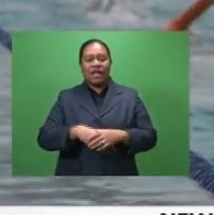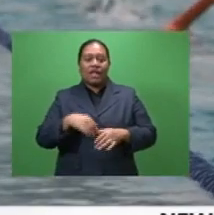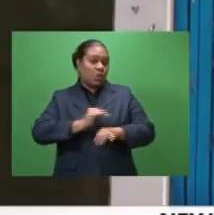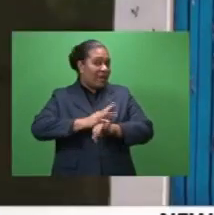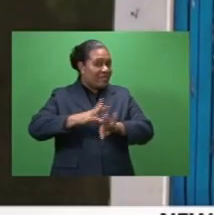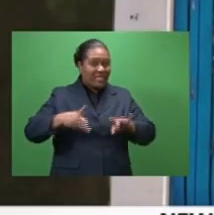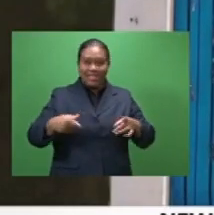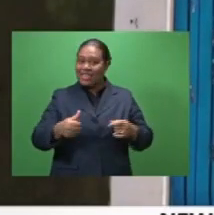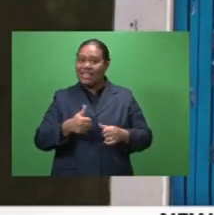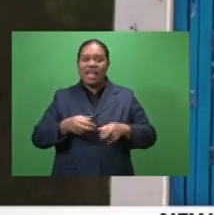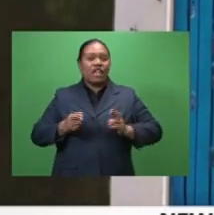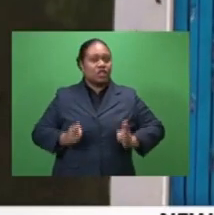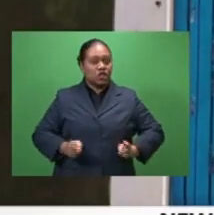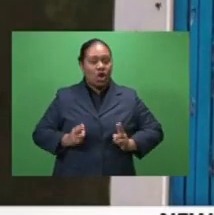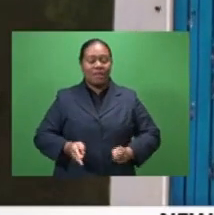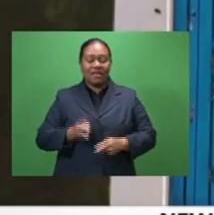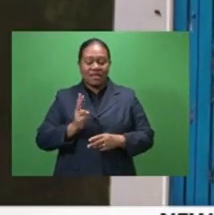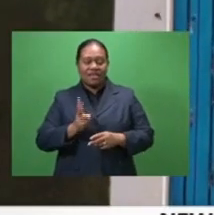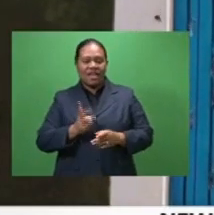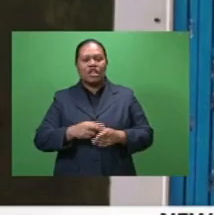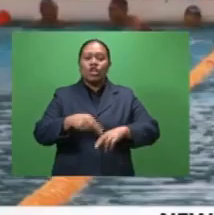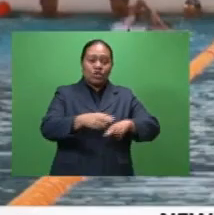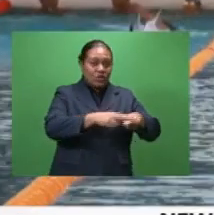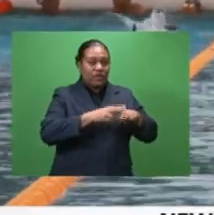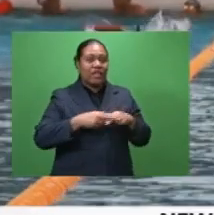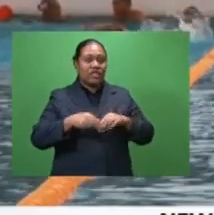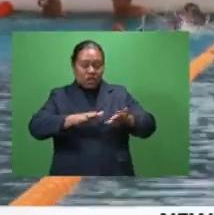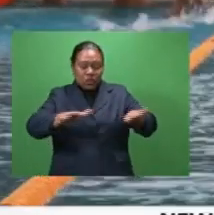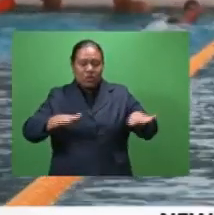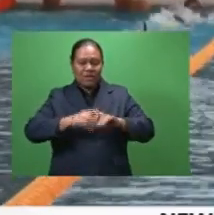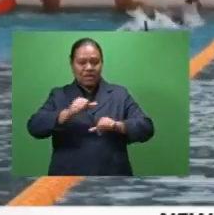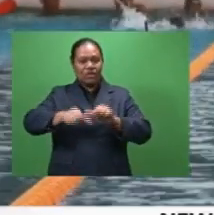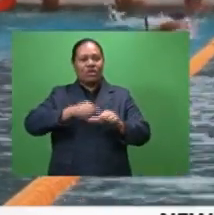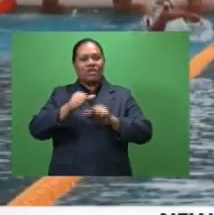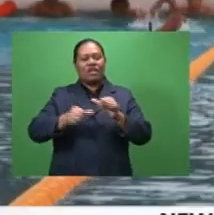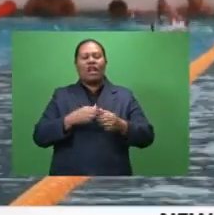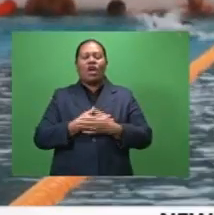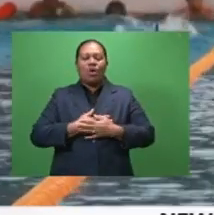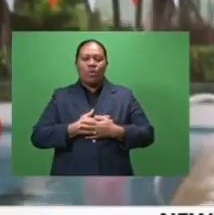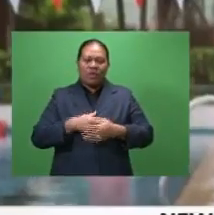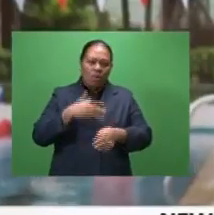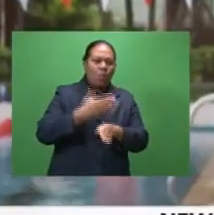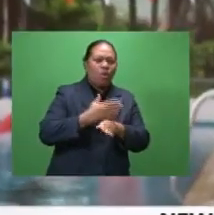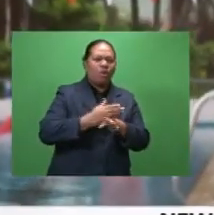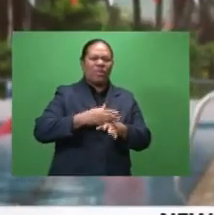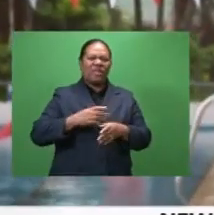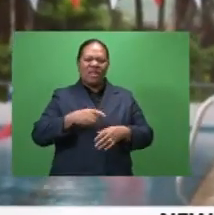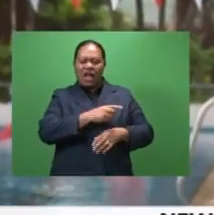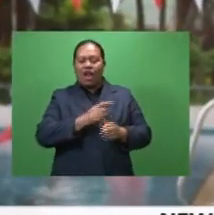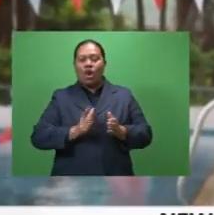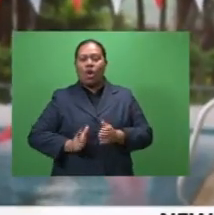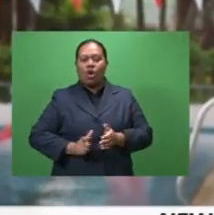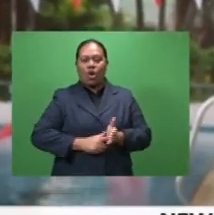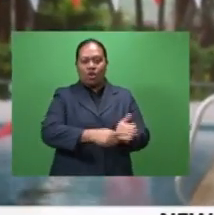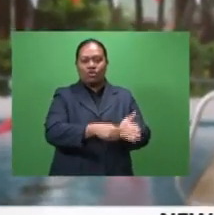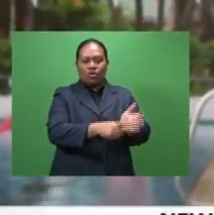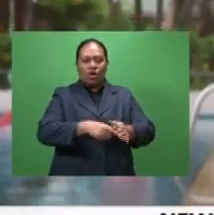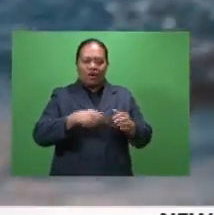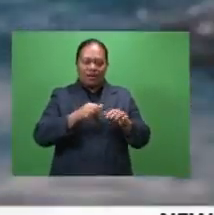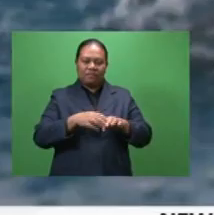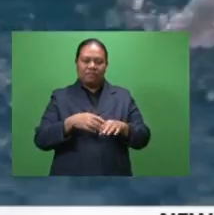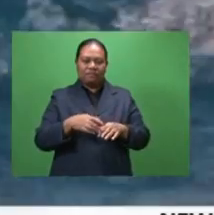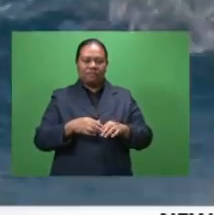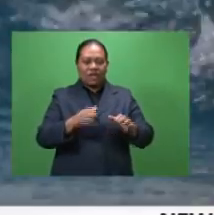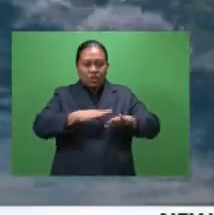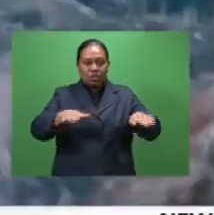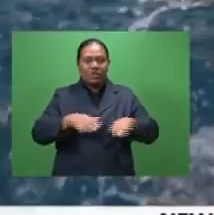everything returns to its normal, the Fiji Swimming Association will work with the Lotoka City Council to get their swimmers back in